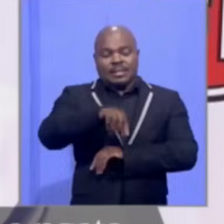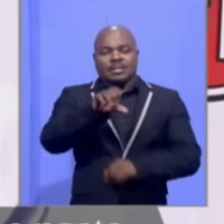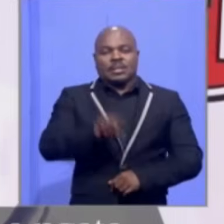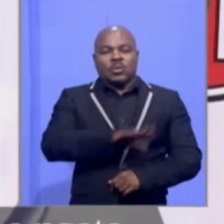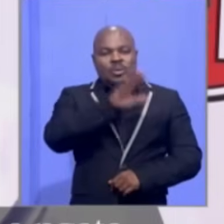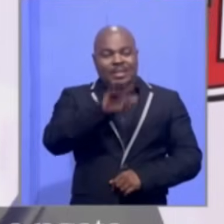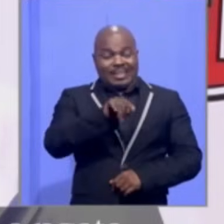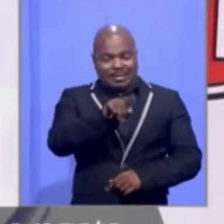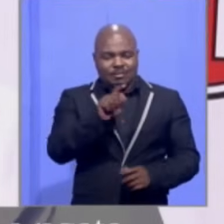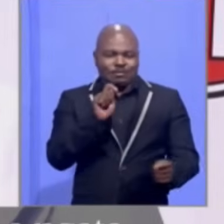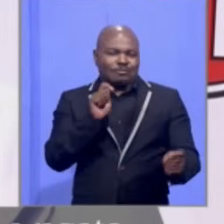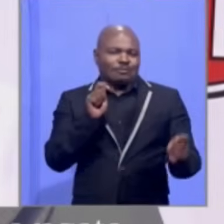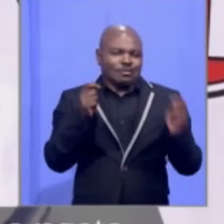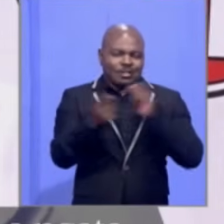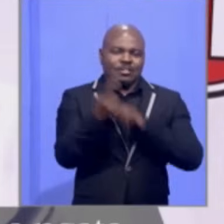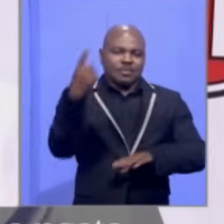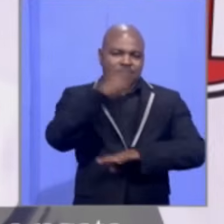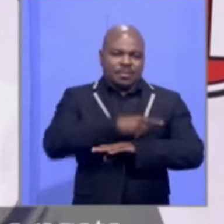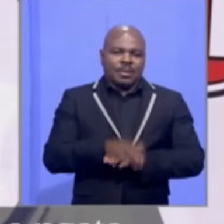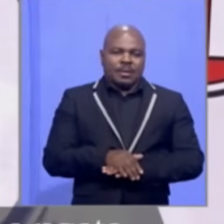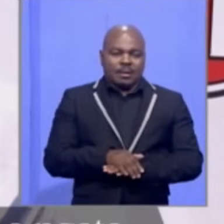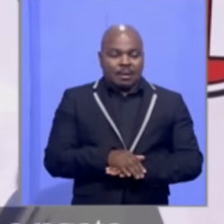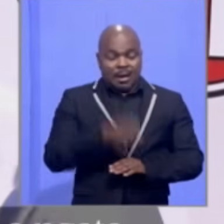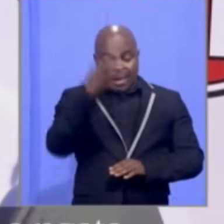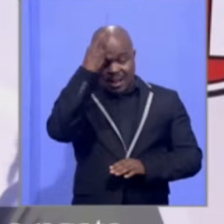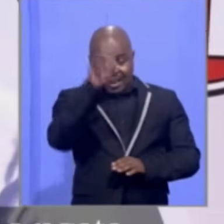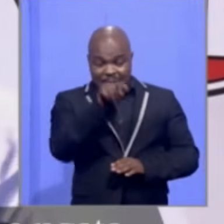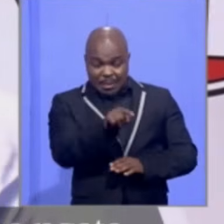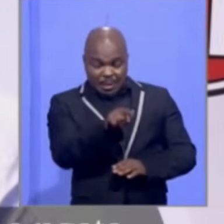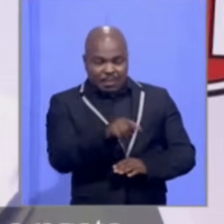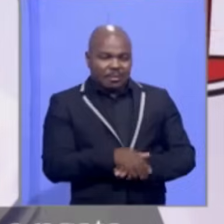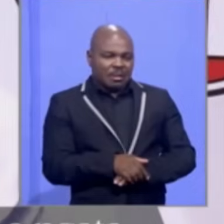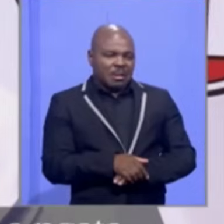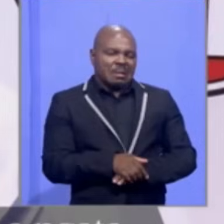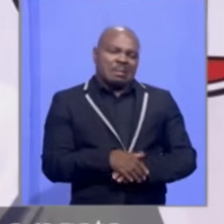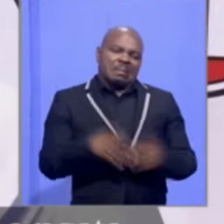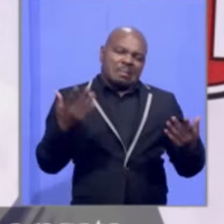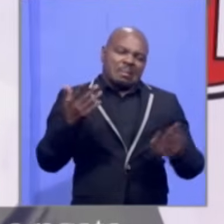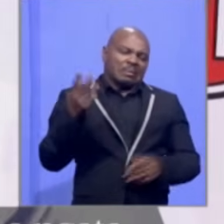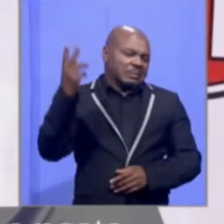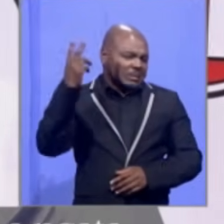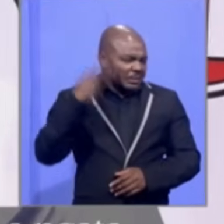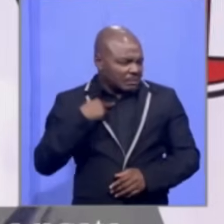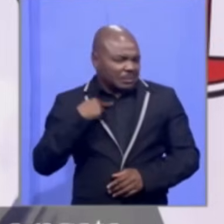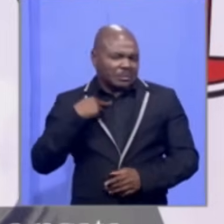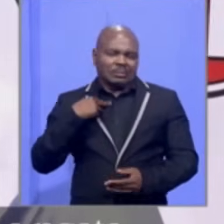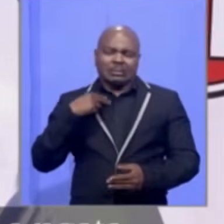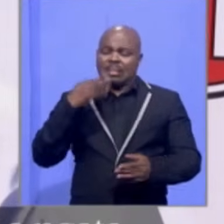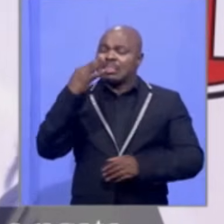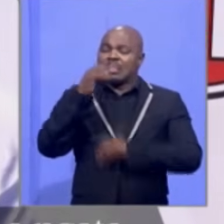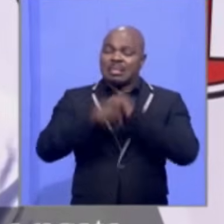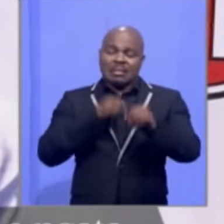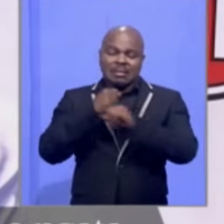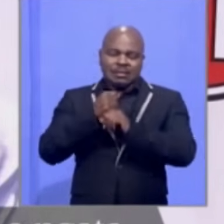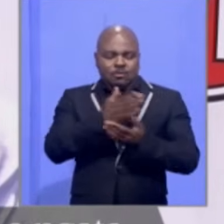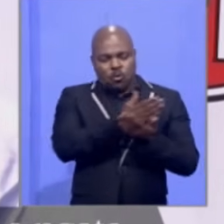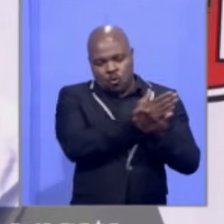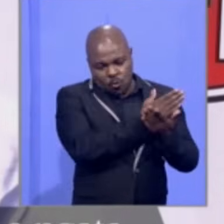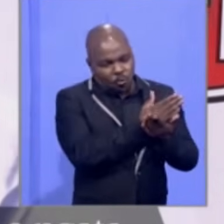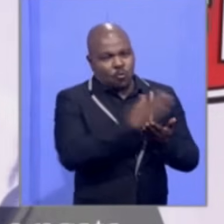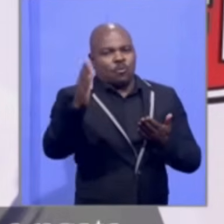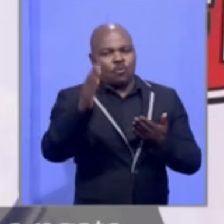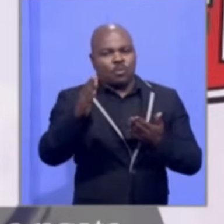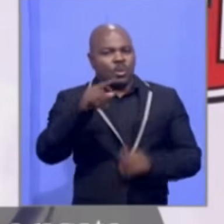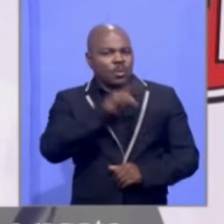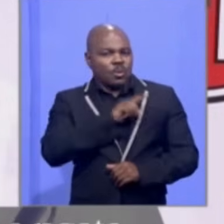change, a day of removing a government that has failed us over a period of 30 years. Because